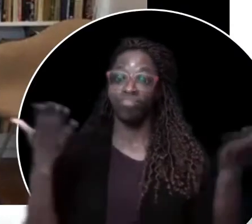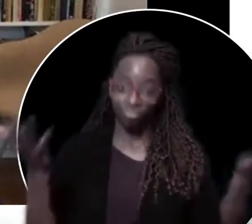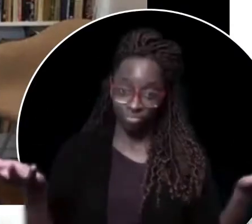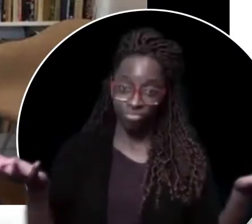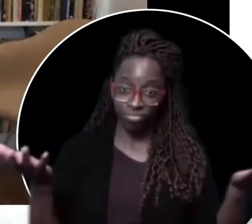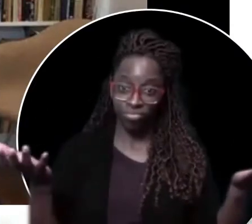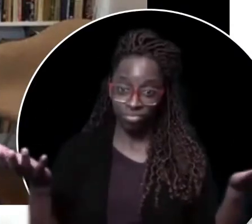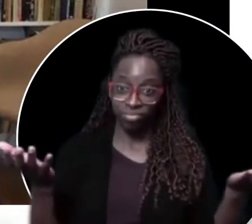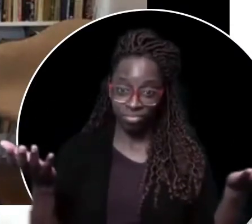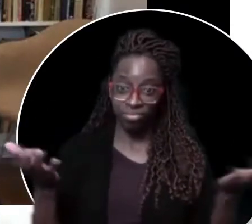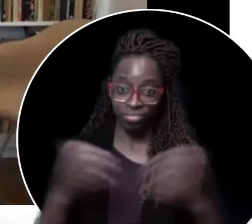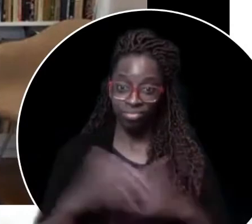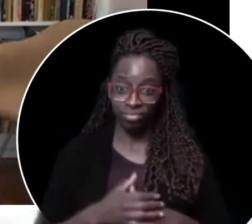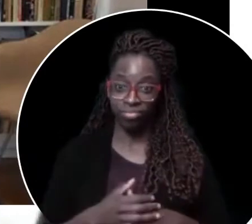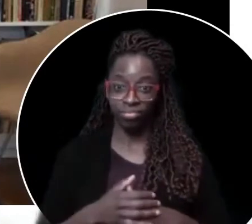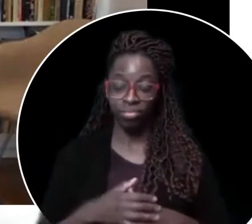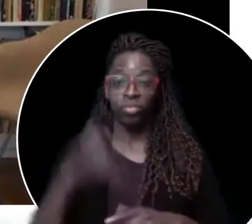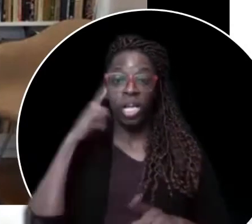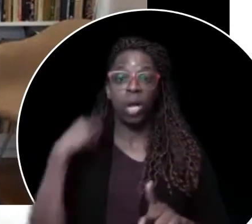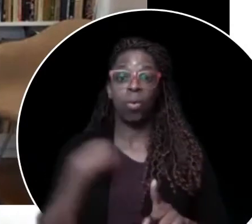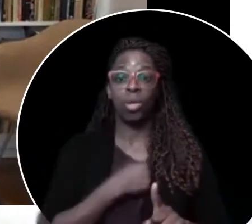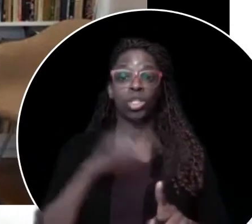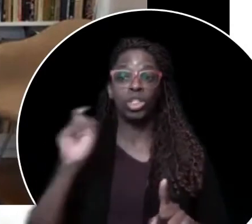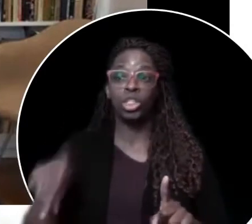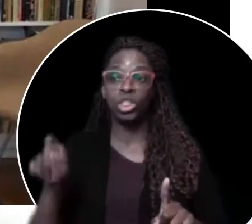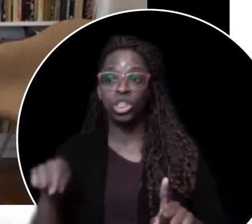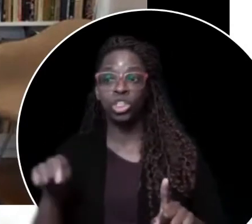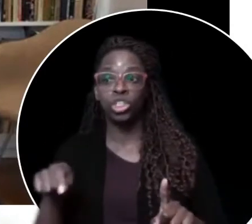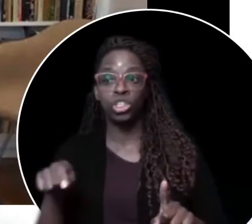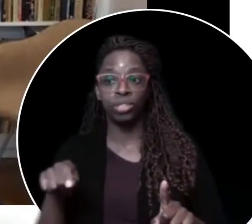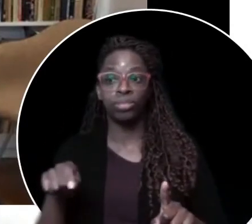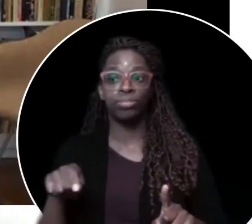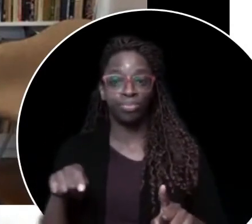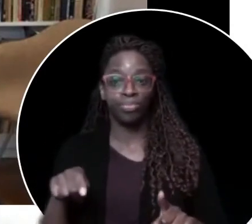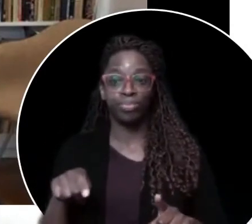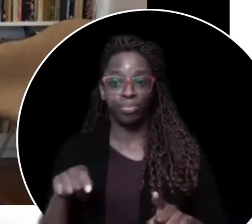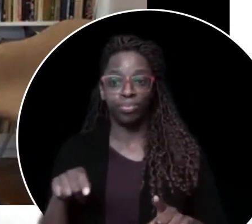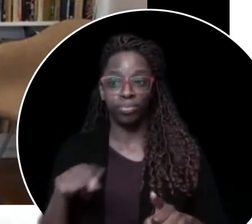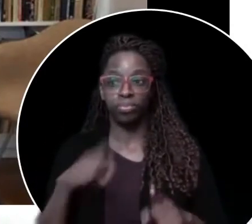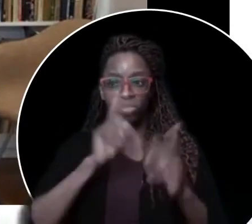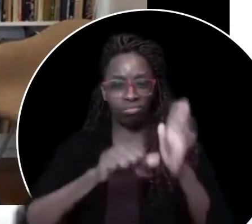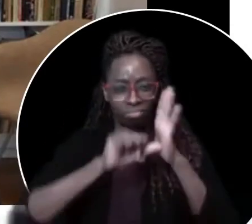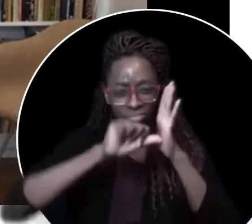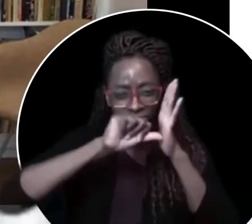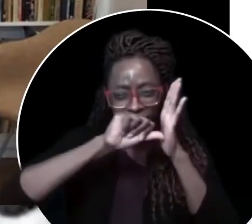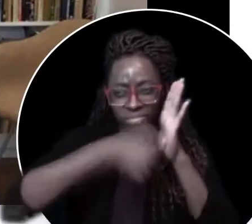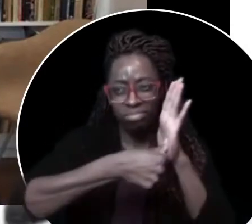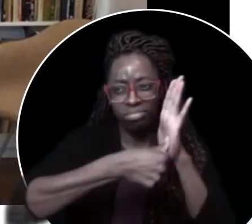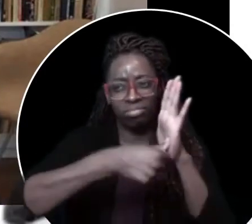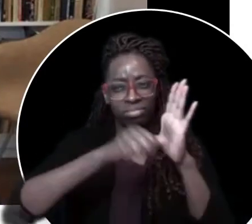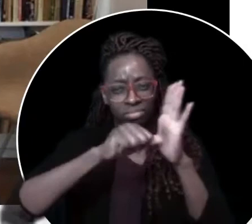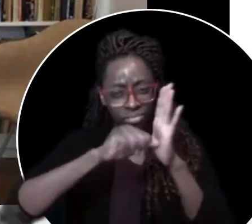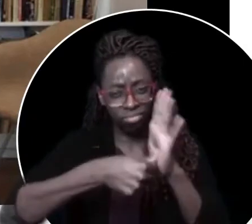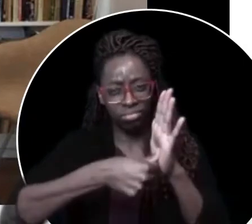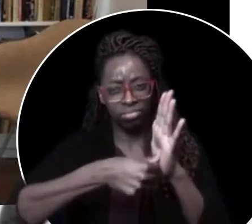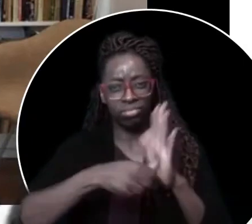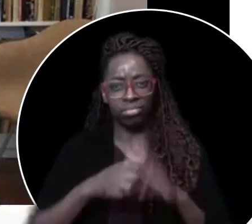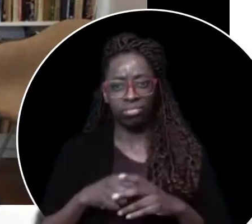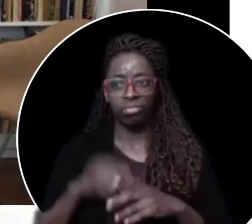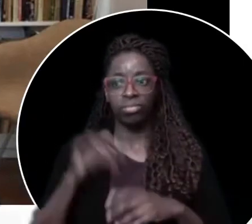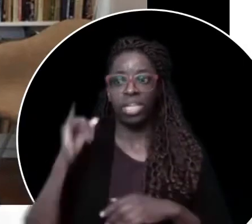I think that we should really emphasize the internationalist dimension of our work. I'm glad, Makani, you mentioned